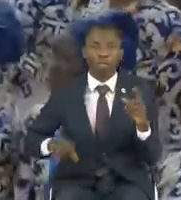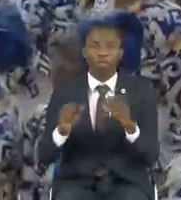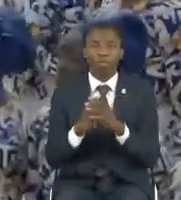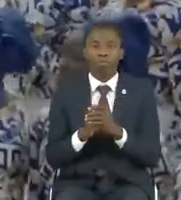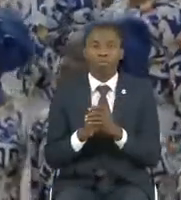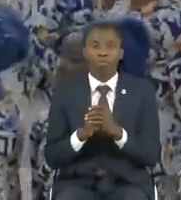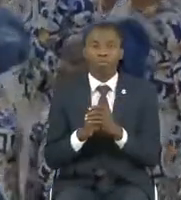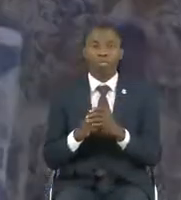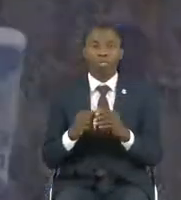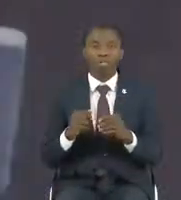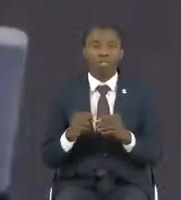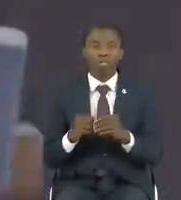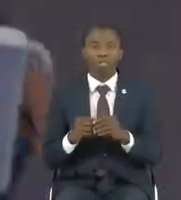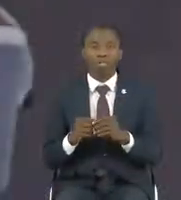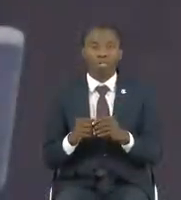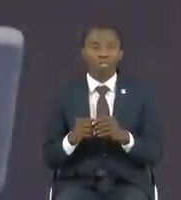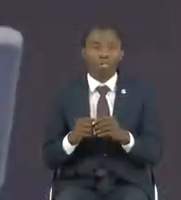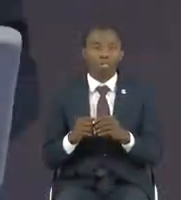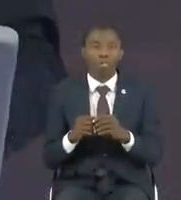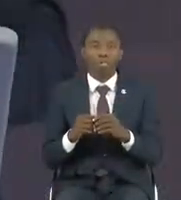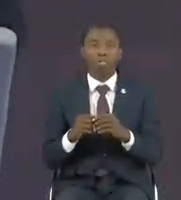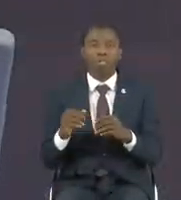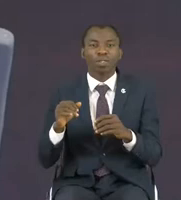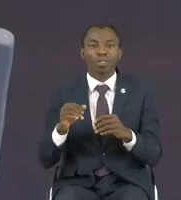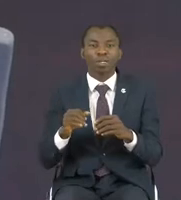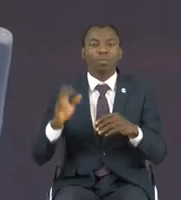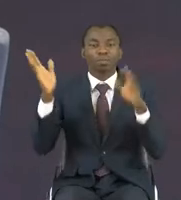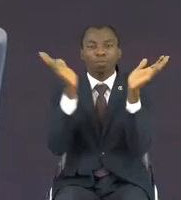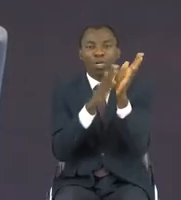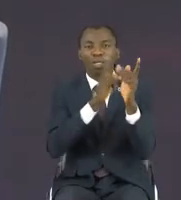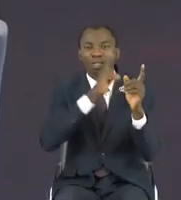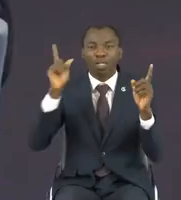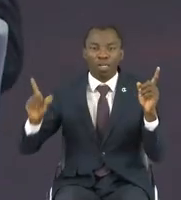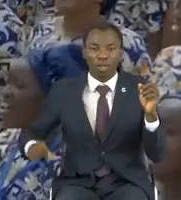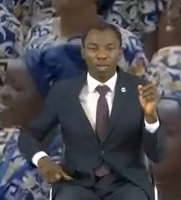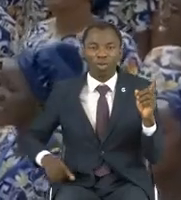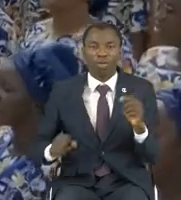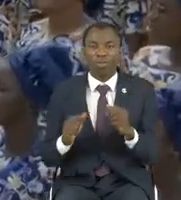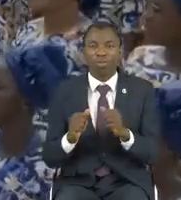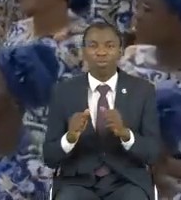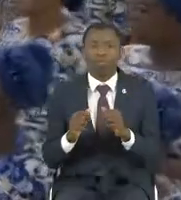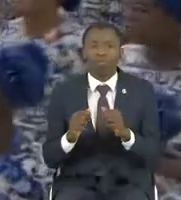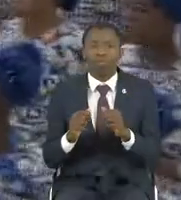The heat of the sun is taking your voice away. I said, praise the Lord.